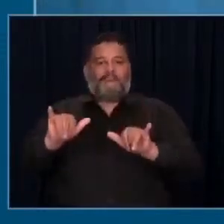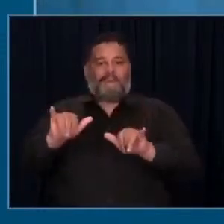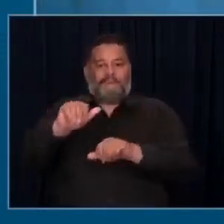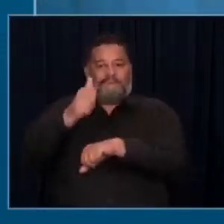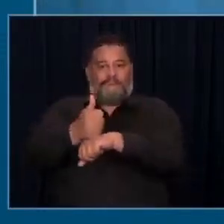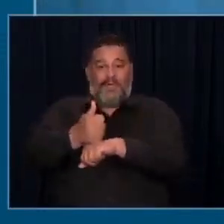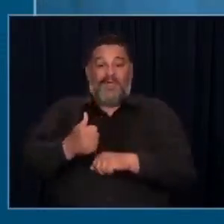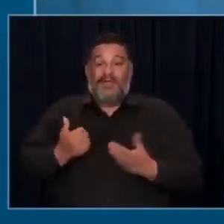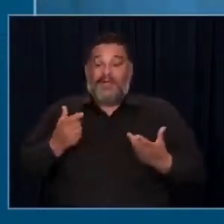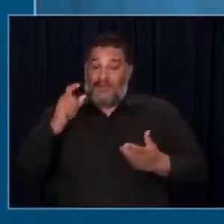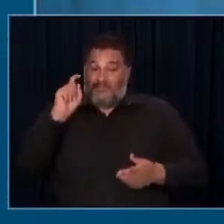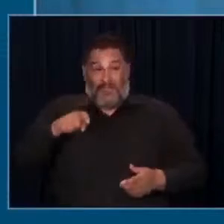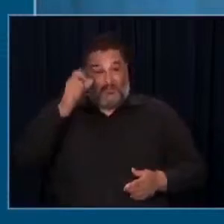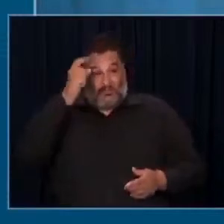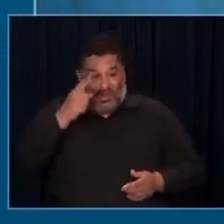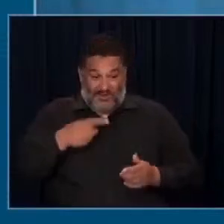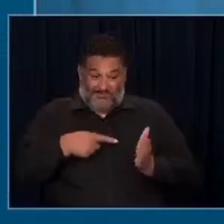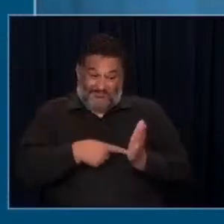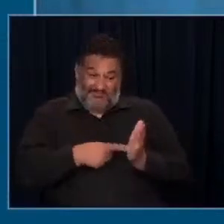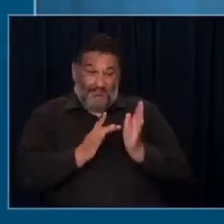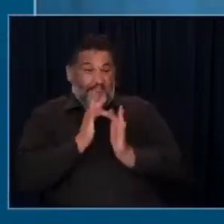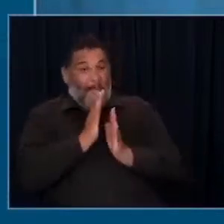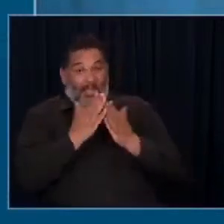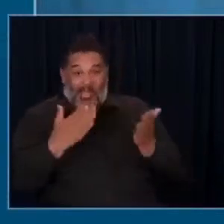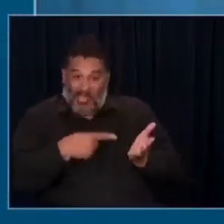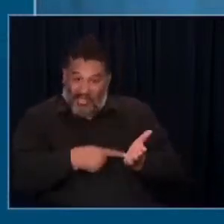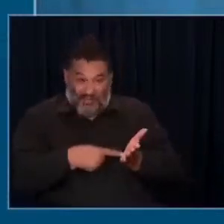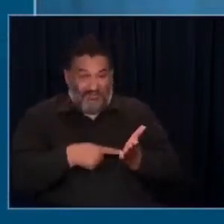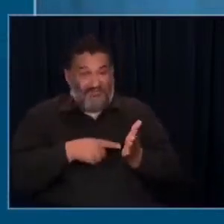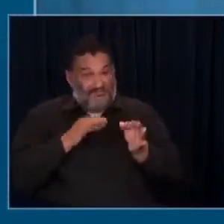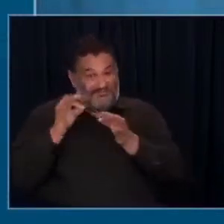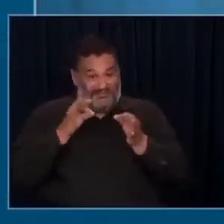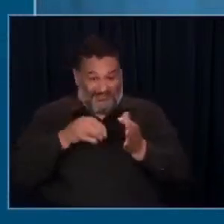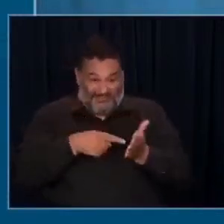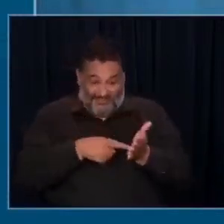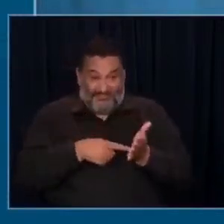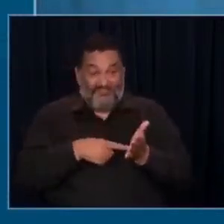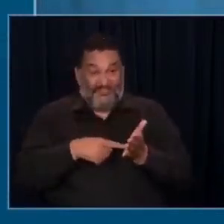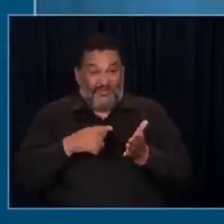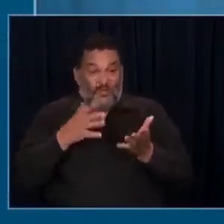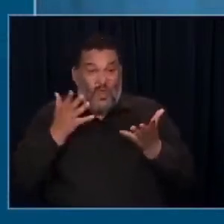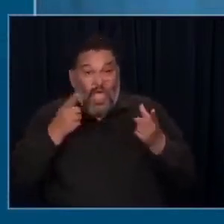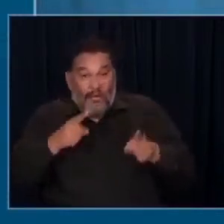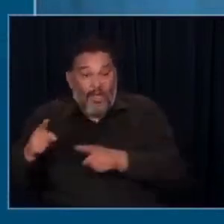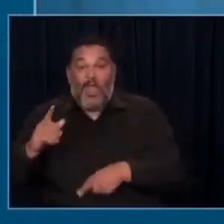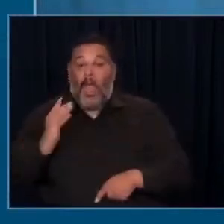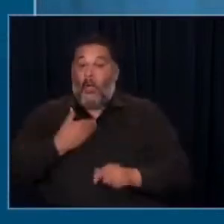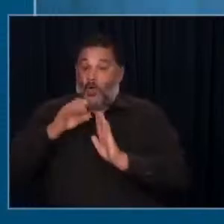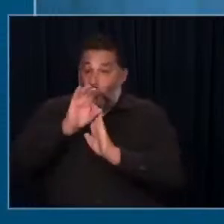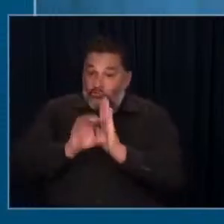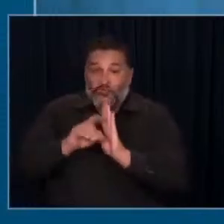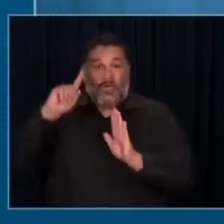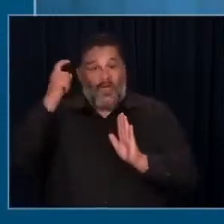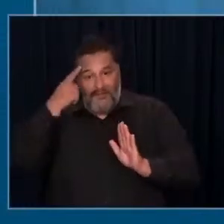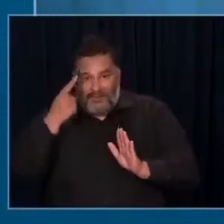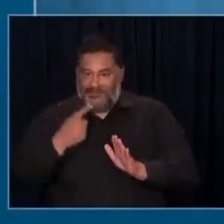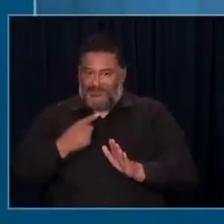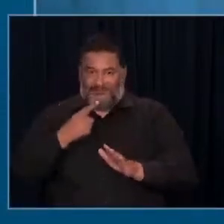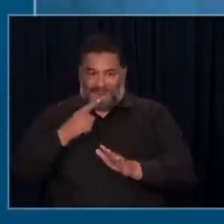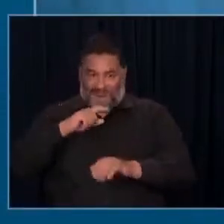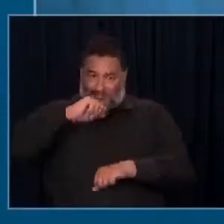biblically what takes place. And our Constitution and our government is solely designed on biblical